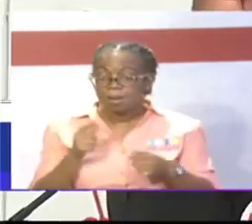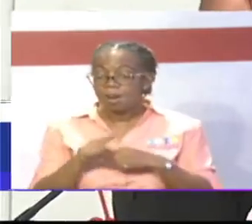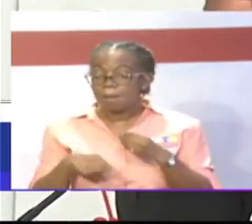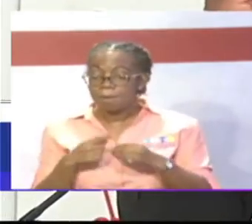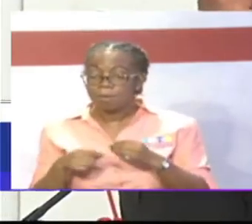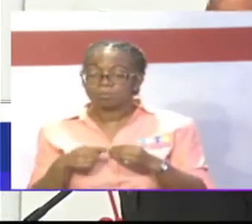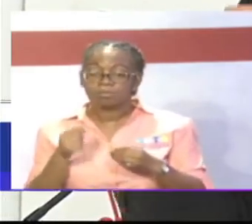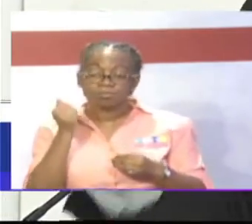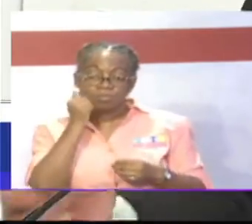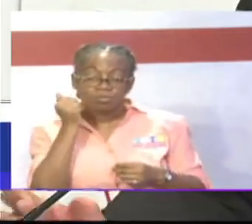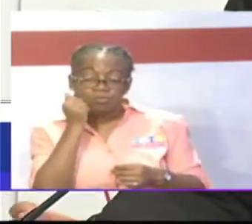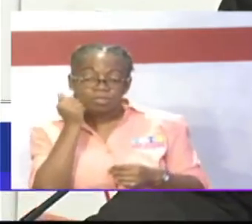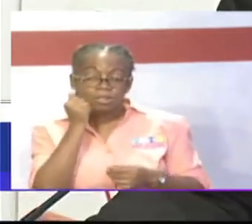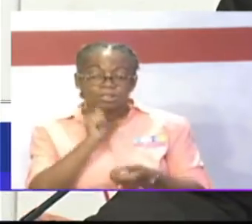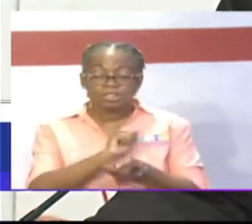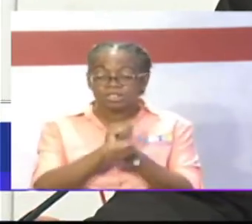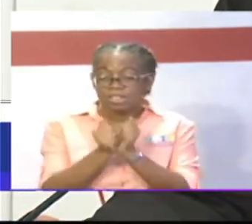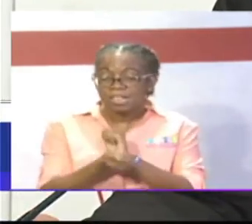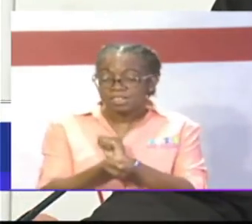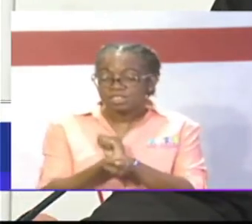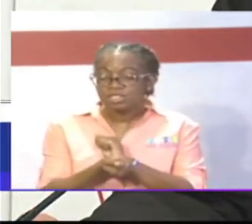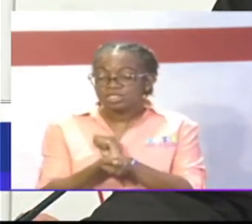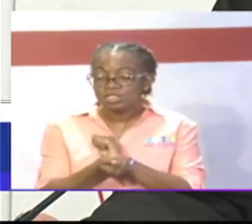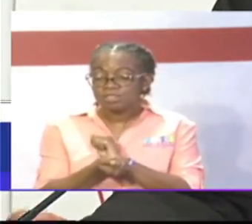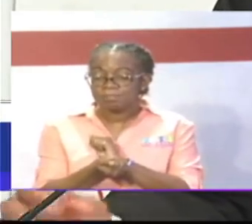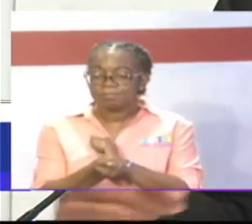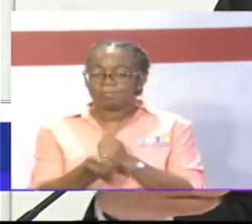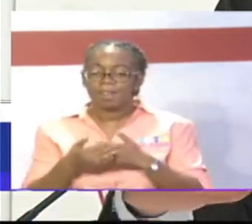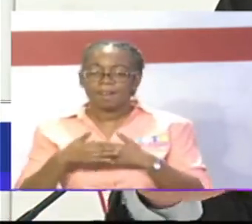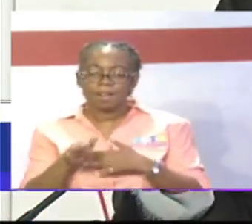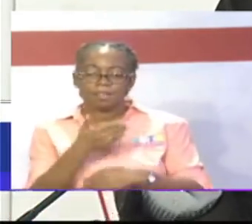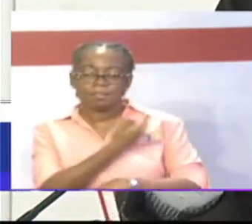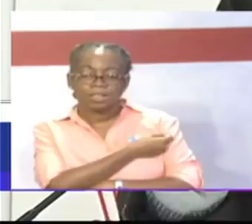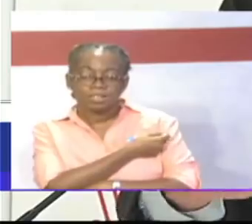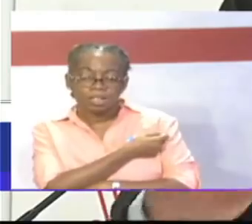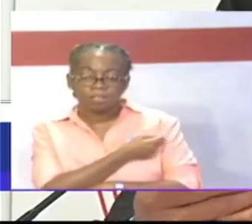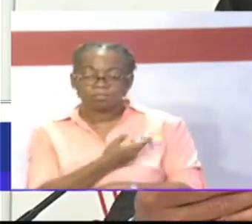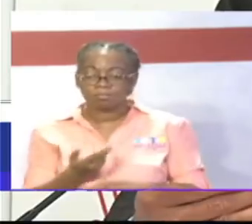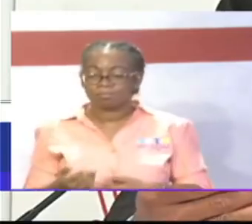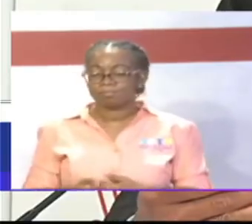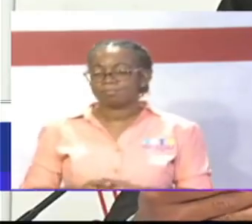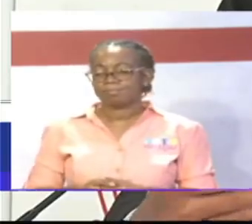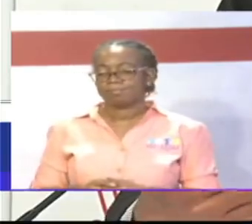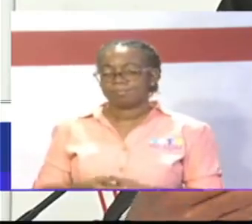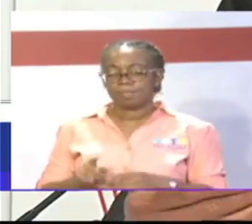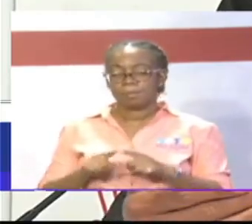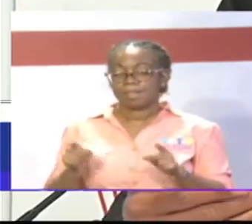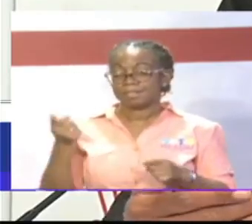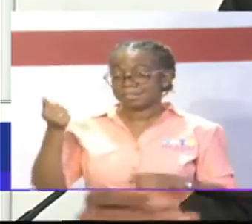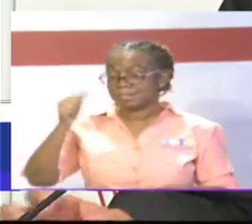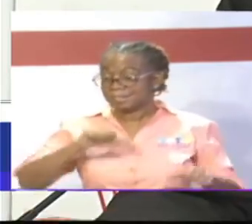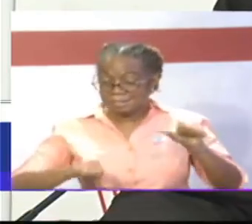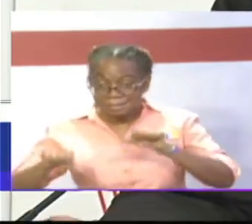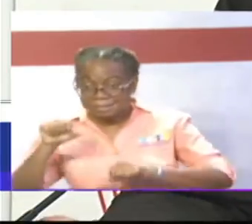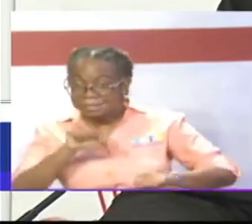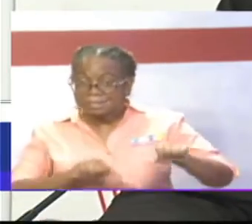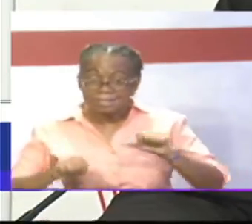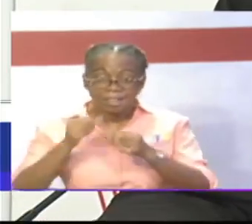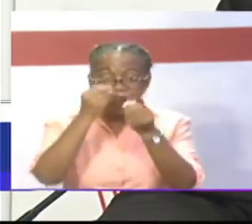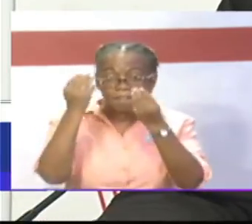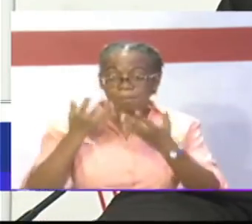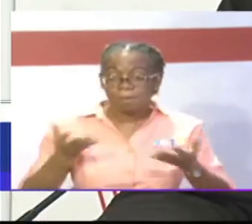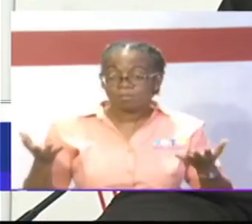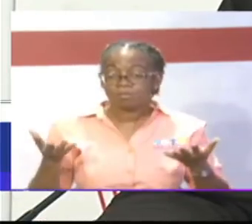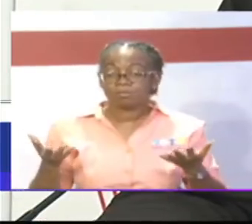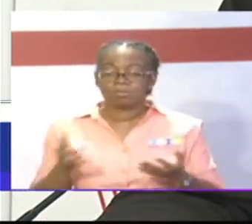with menstrual disturbances and women, and the scientific information and the data has actually